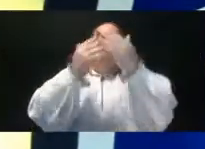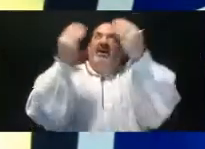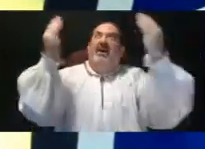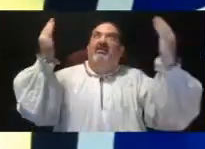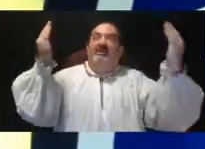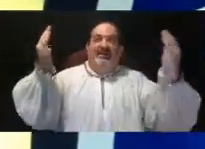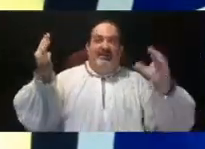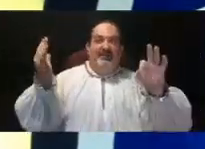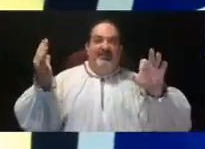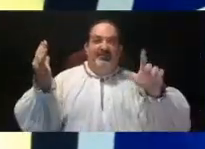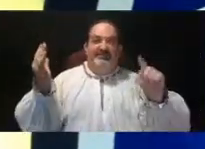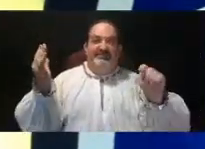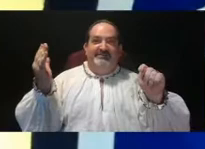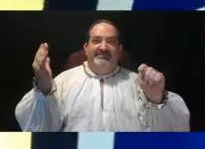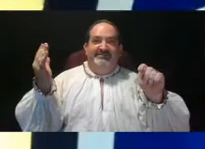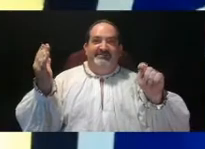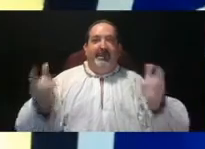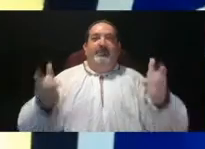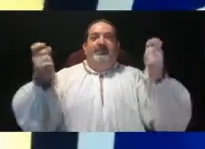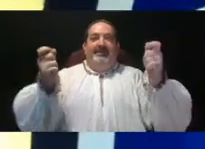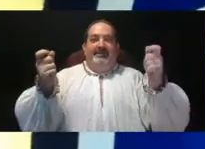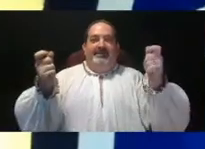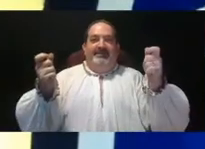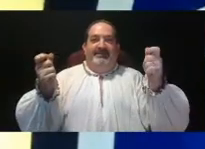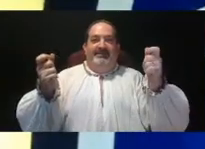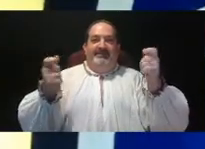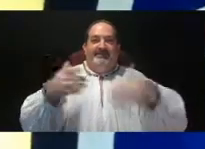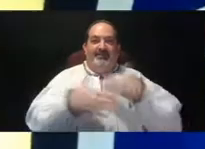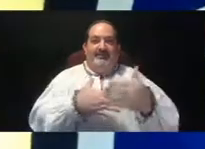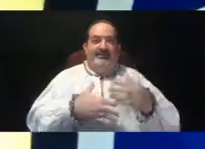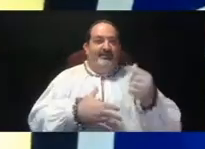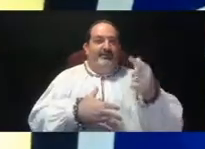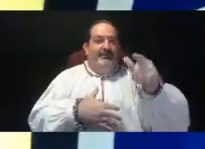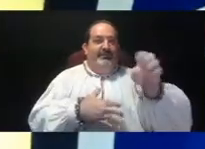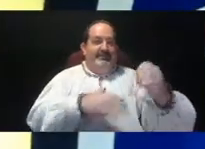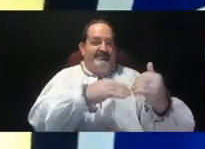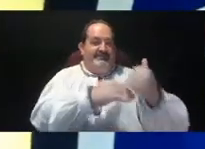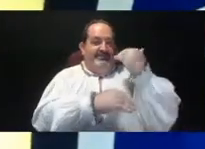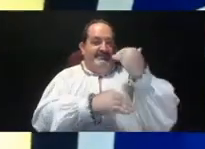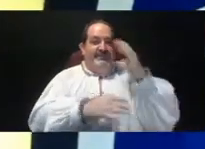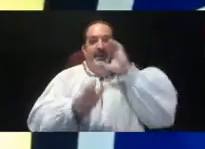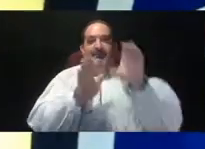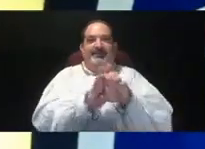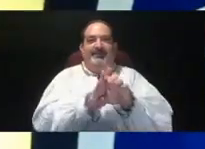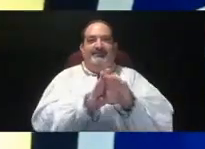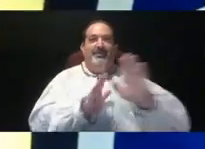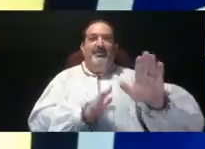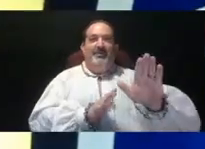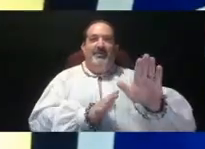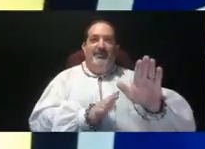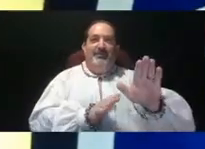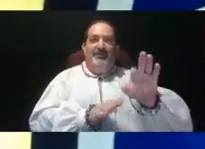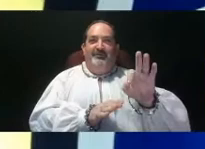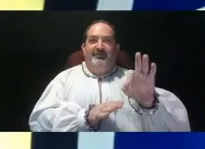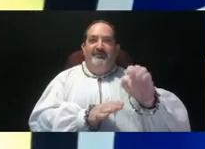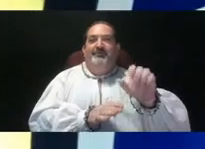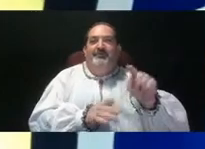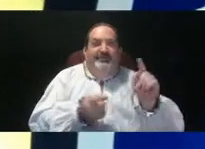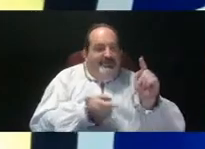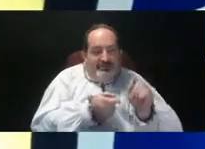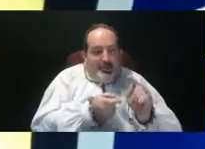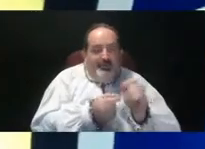a foot. Immediately followed, Her Grace did send me a picture of her own tiny